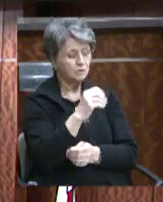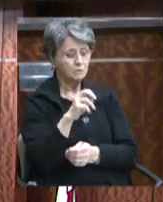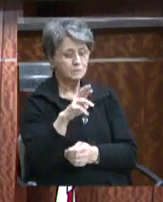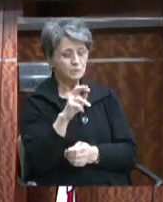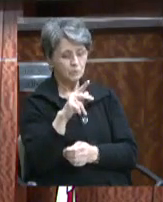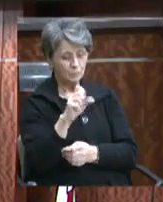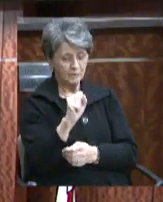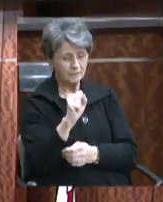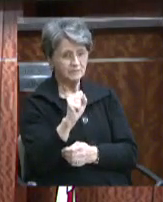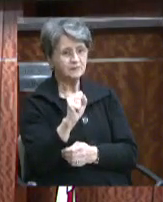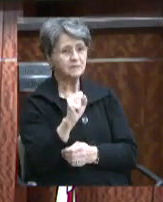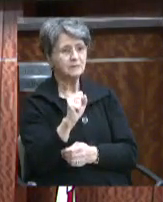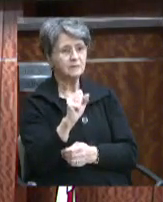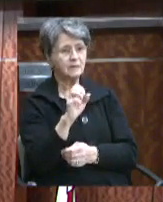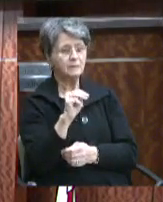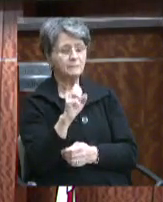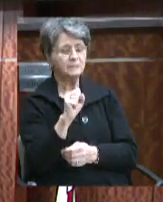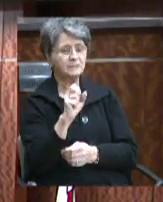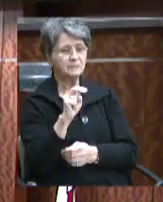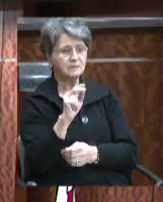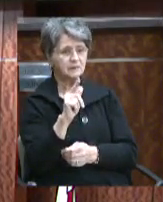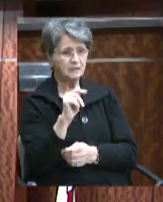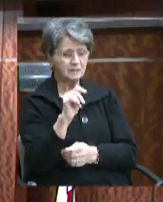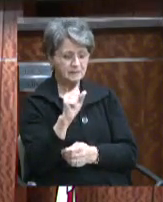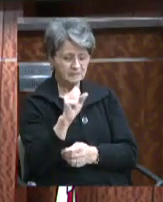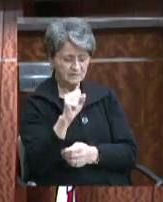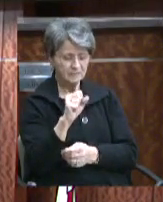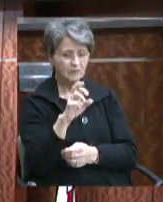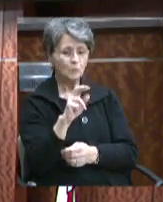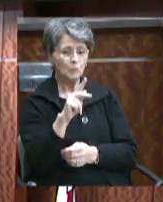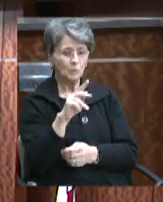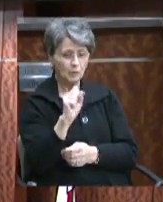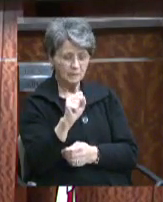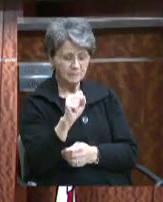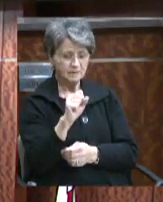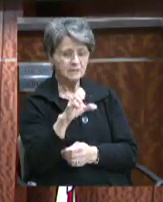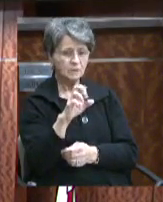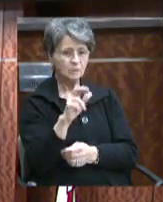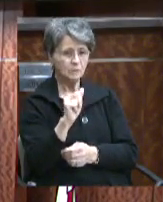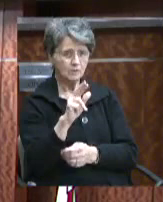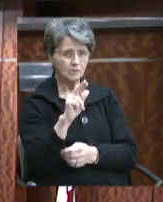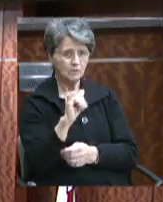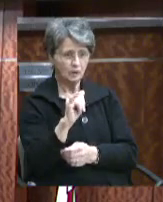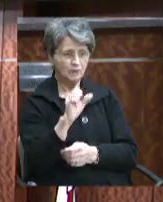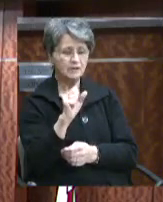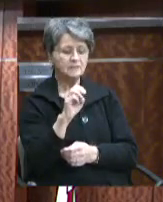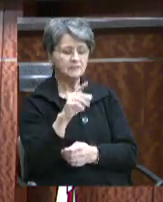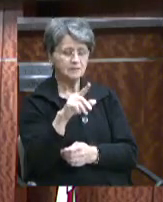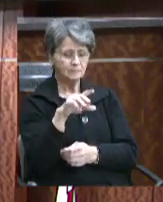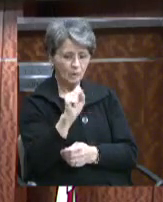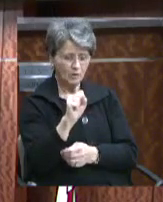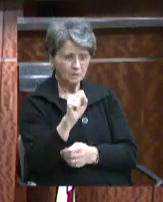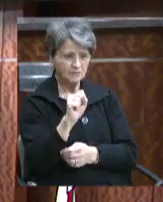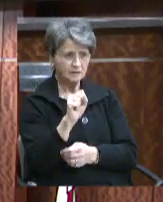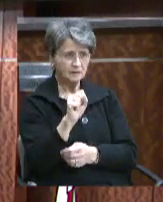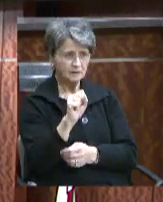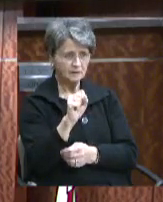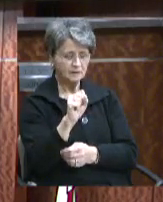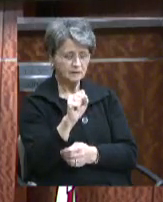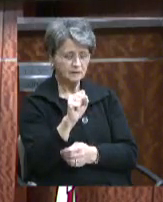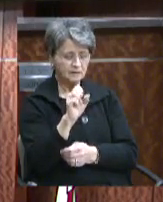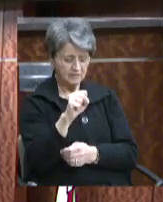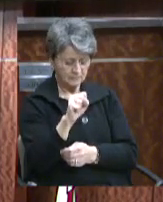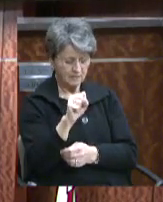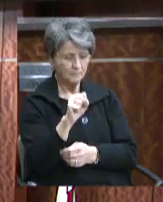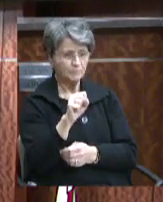Call the roll, Ms. Rowe. Ms. Nicholas? Yes. Mr. Ricks? Yes. Ms. Crary? Yes. Mr. Smalls? I vote